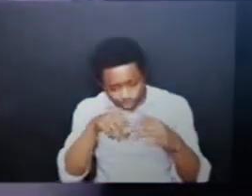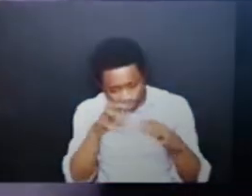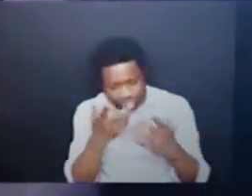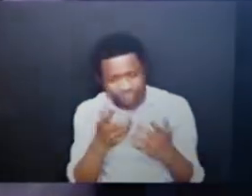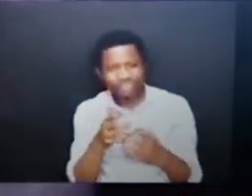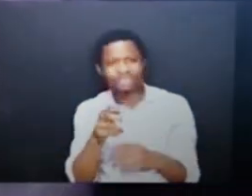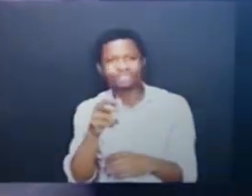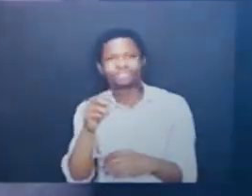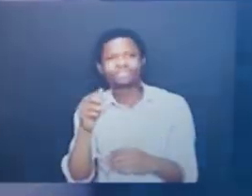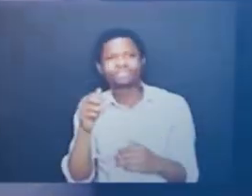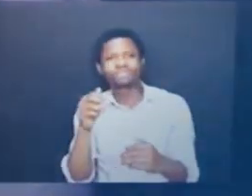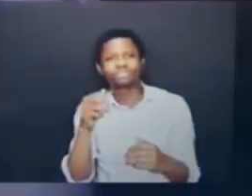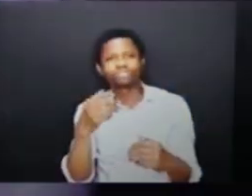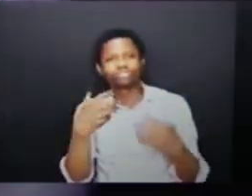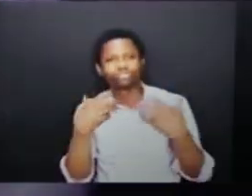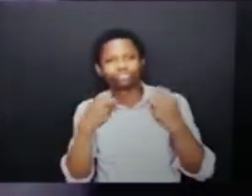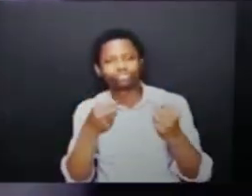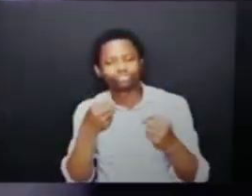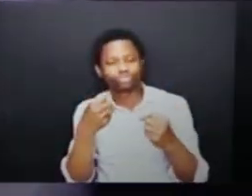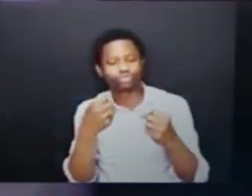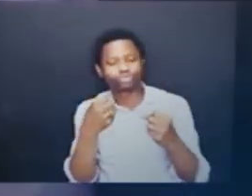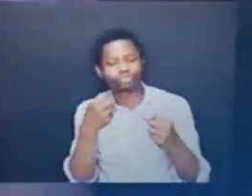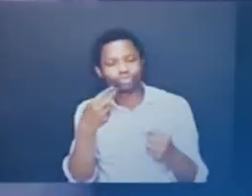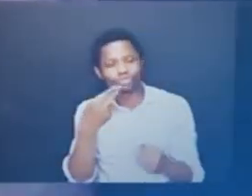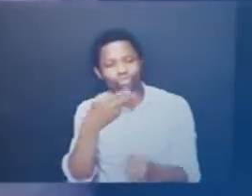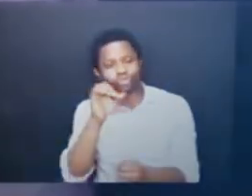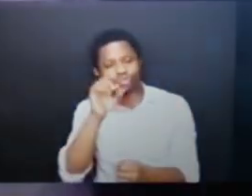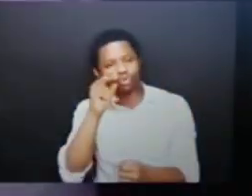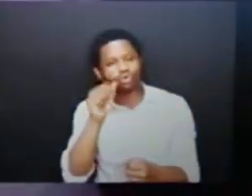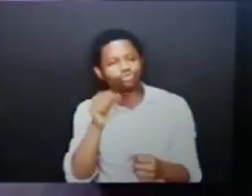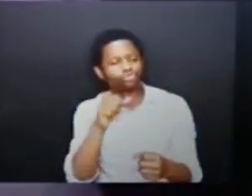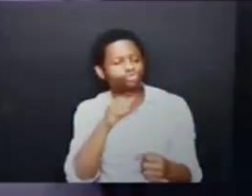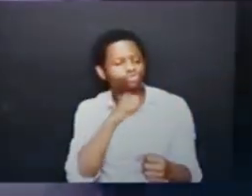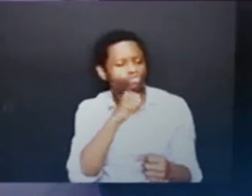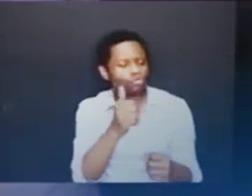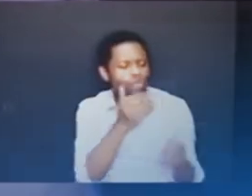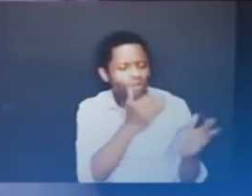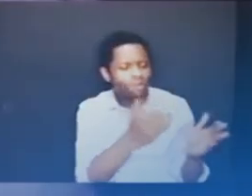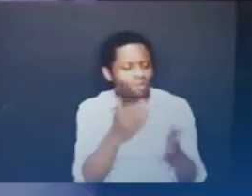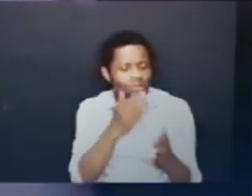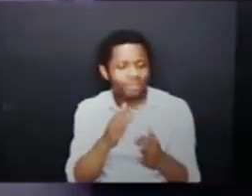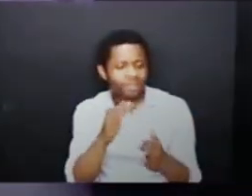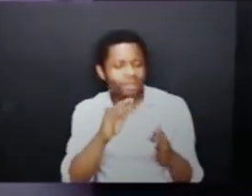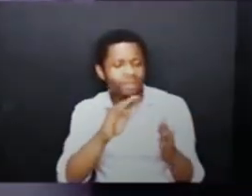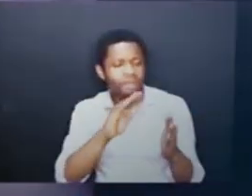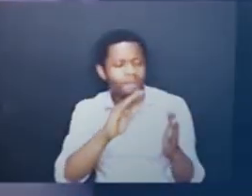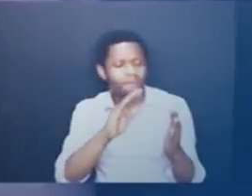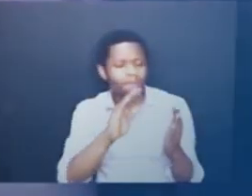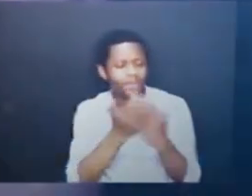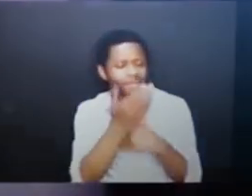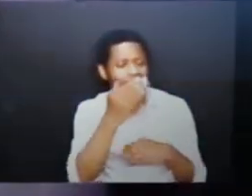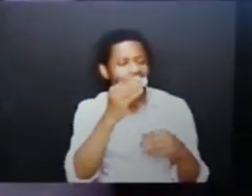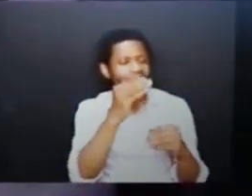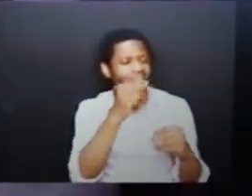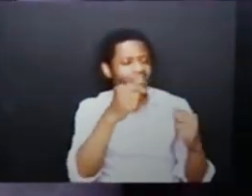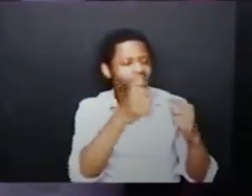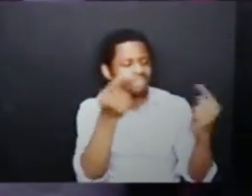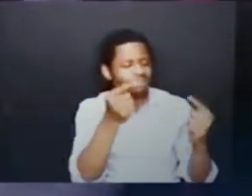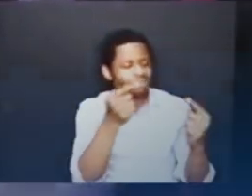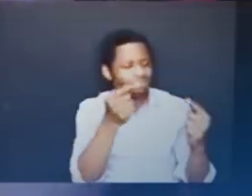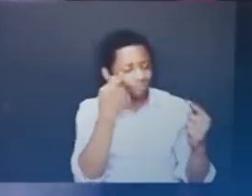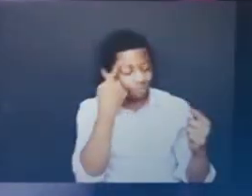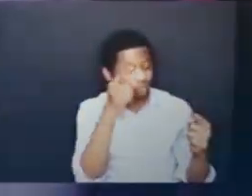the strongholds were not prepared by the Midians for the Israelites, but for the fear of